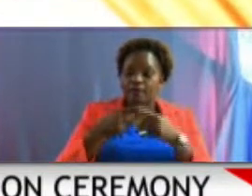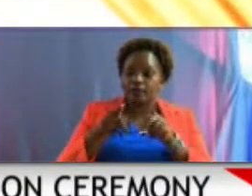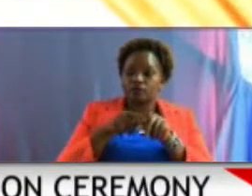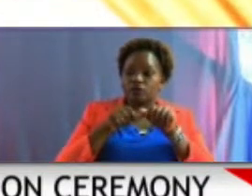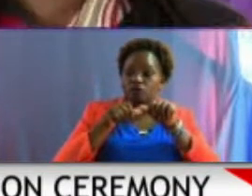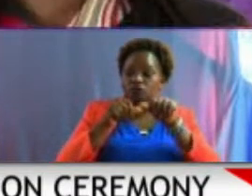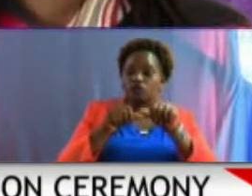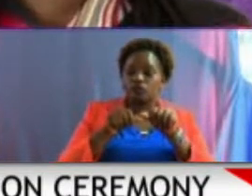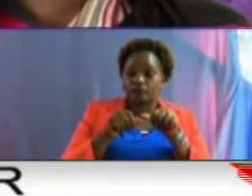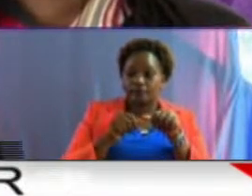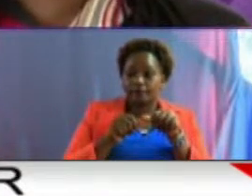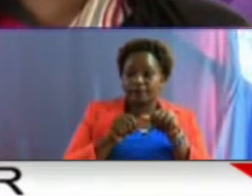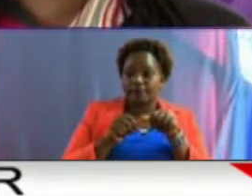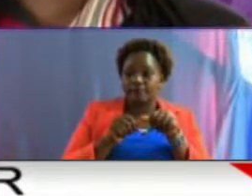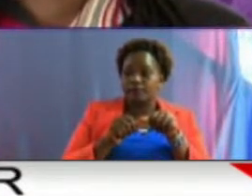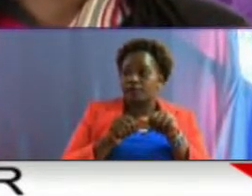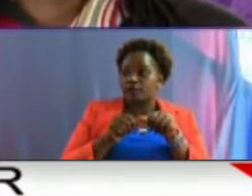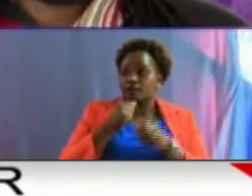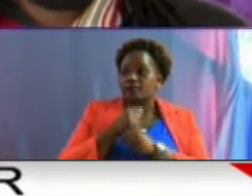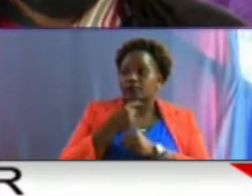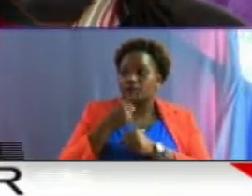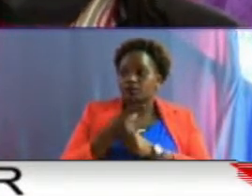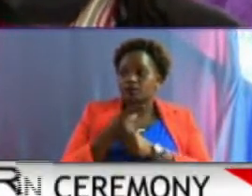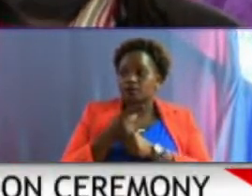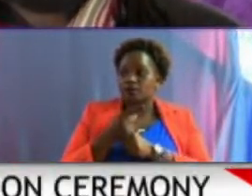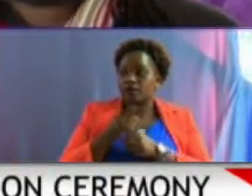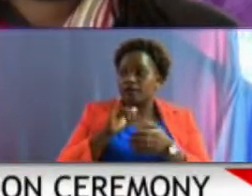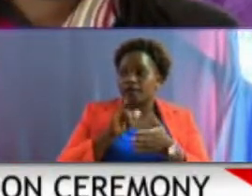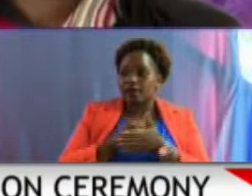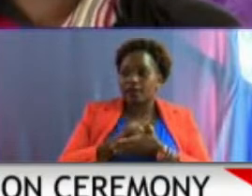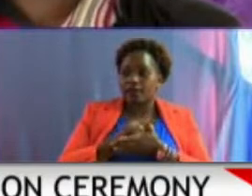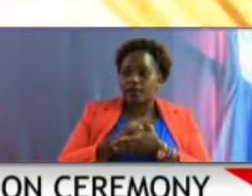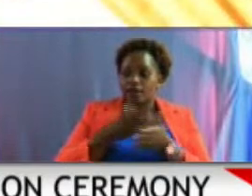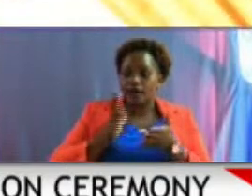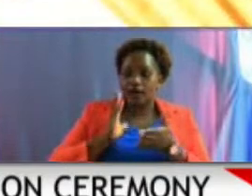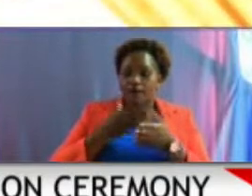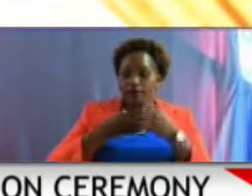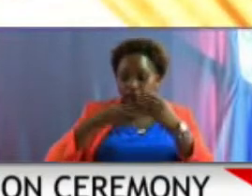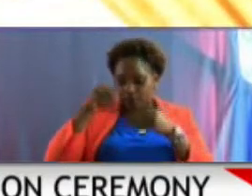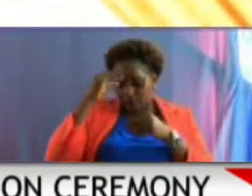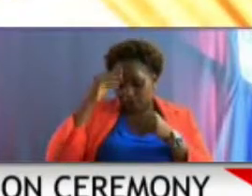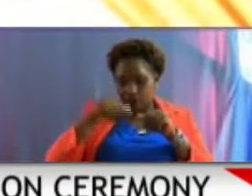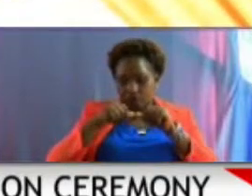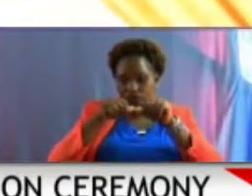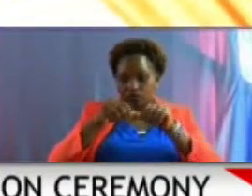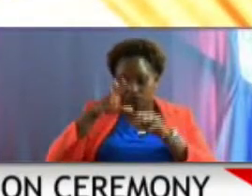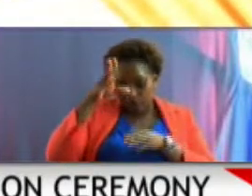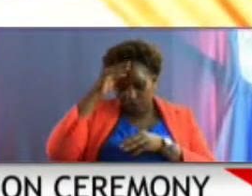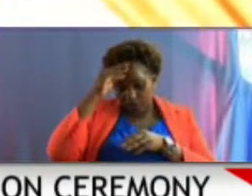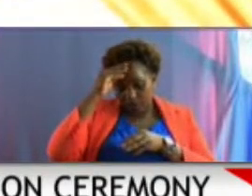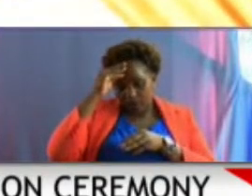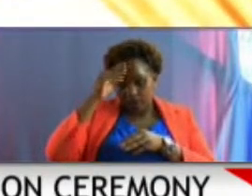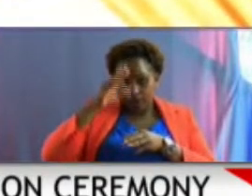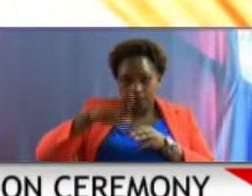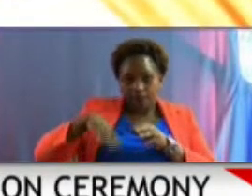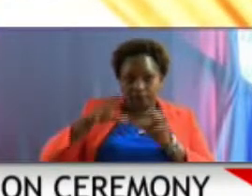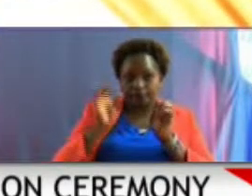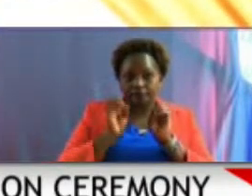operate to ensure that our students still learn and are not delayed